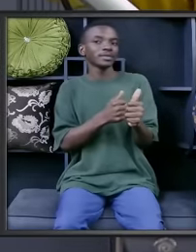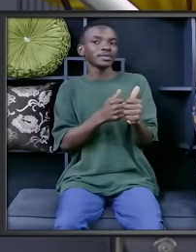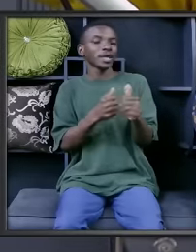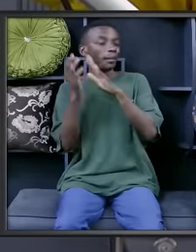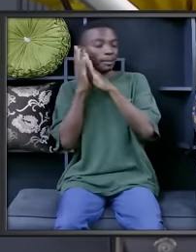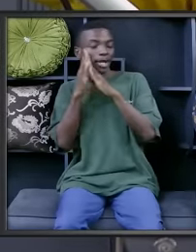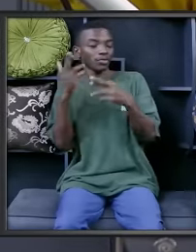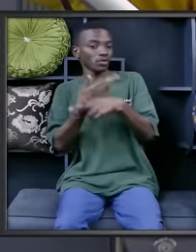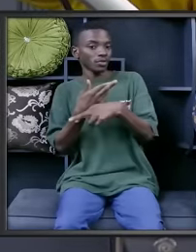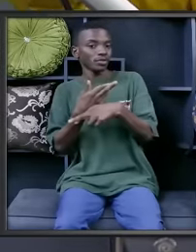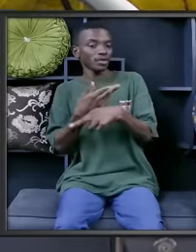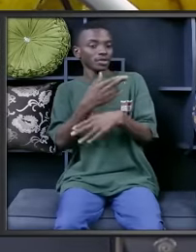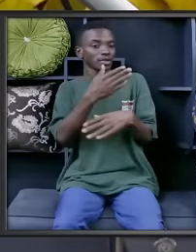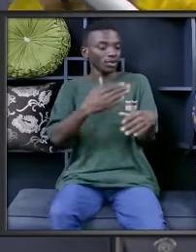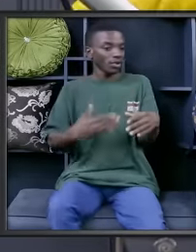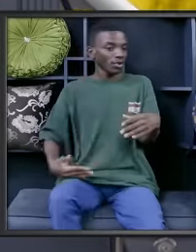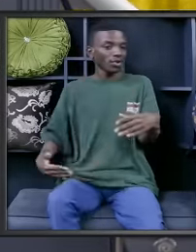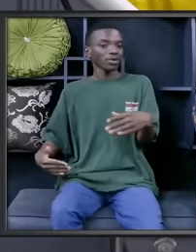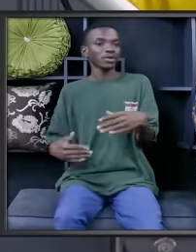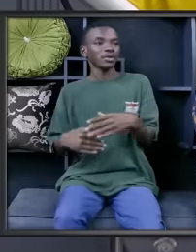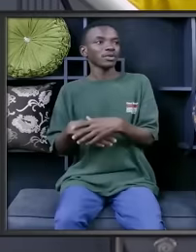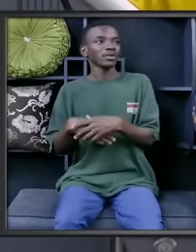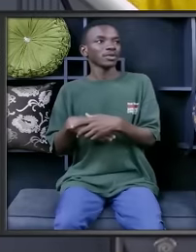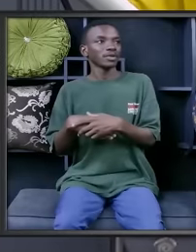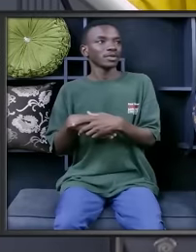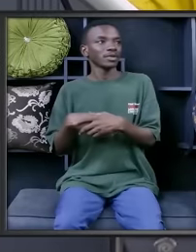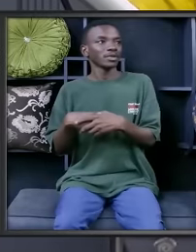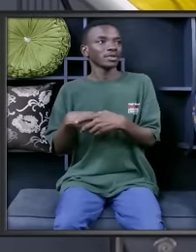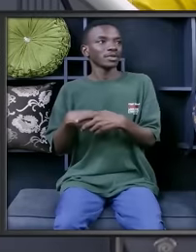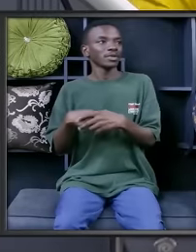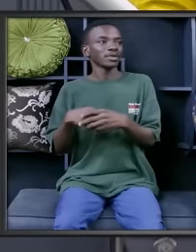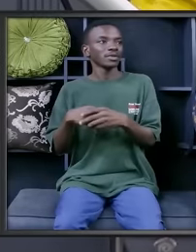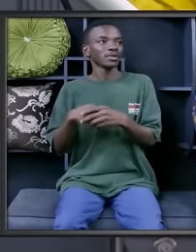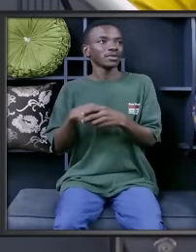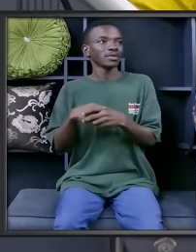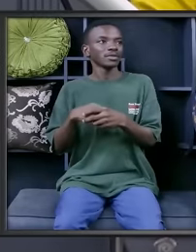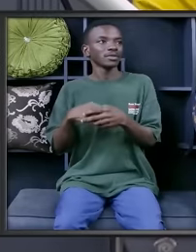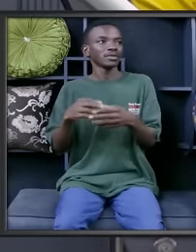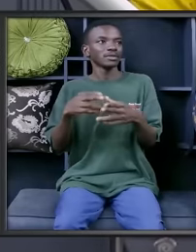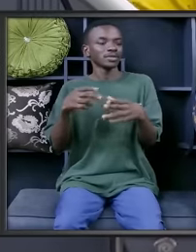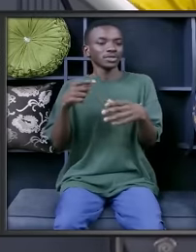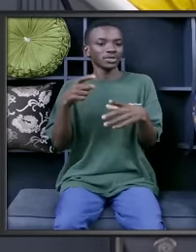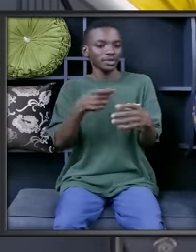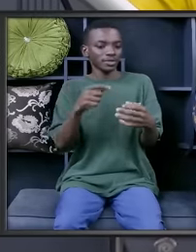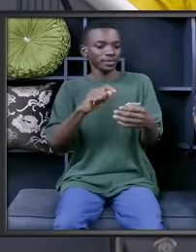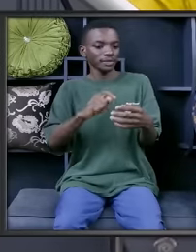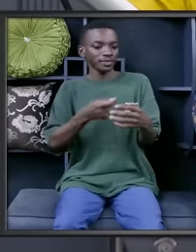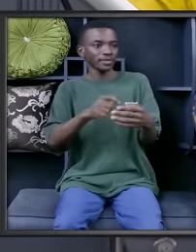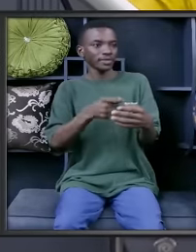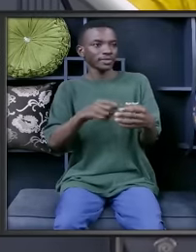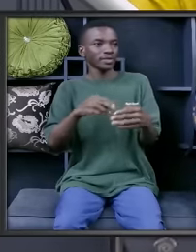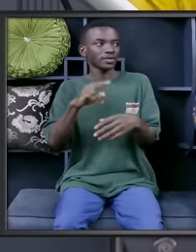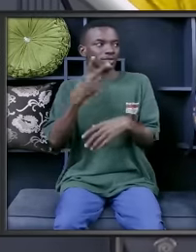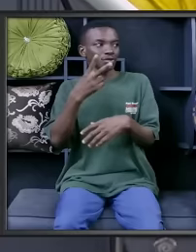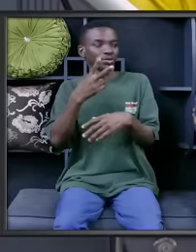bedroom. Yes, and that day he cut my leg that day. Now Dr. Wambeke for Zambu General Hospital. Now he teach him for 2 a.m. in the